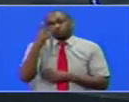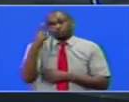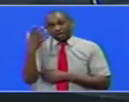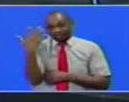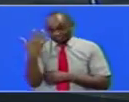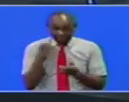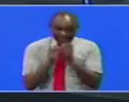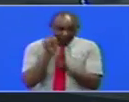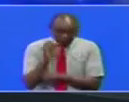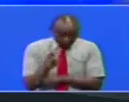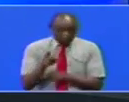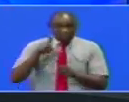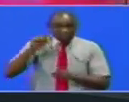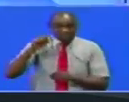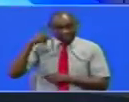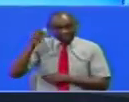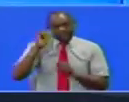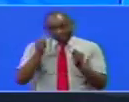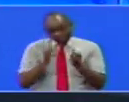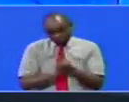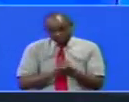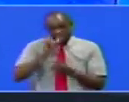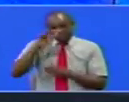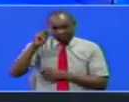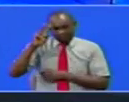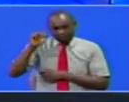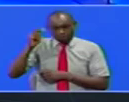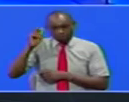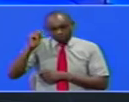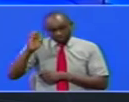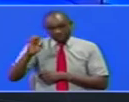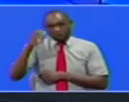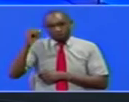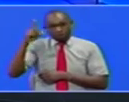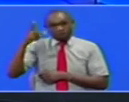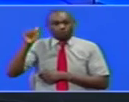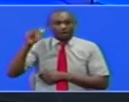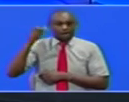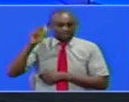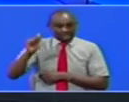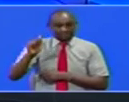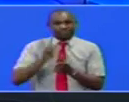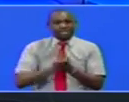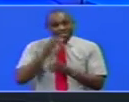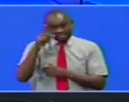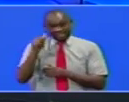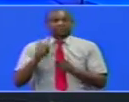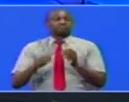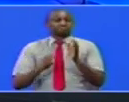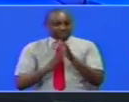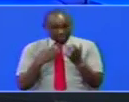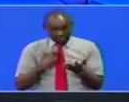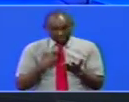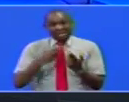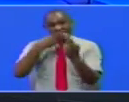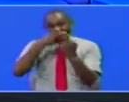22155. You can also get us on Twitter at KTN News at Yvonne Okwara. Please use the hashtag KTN Prime and we'll be sampling your